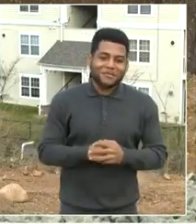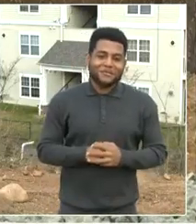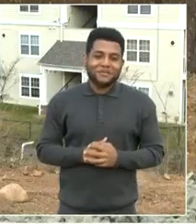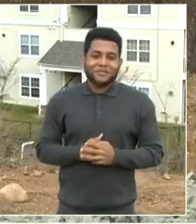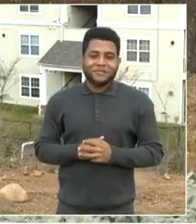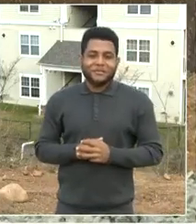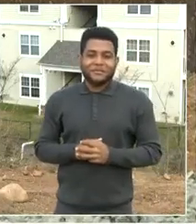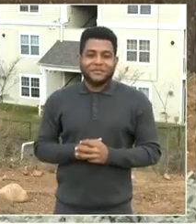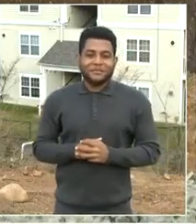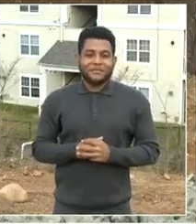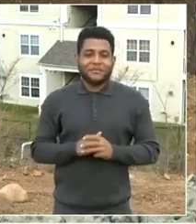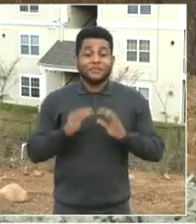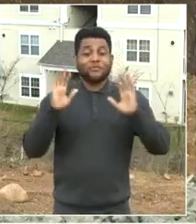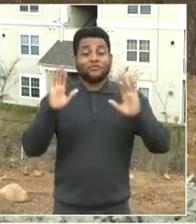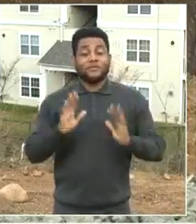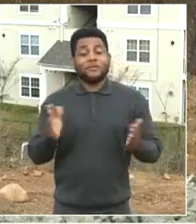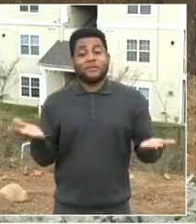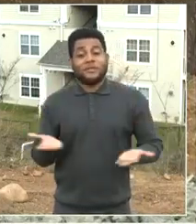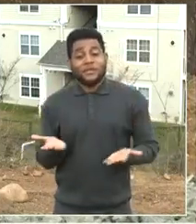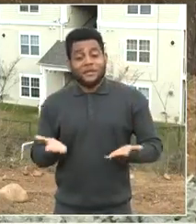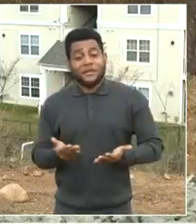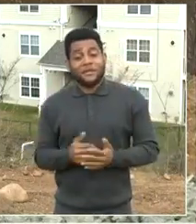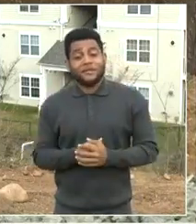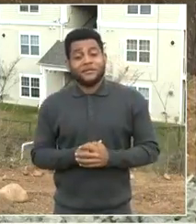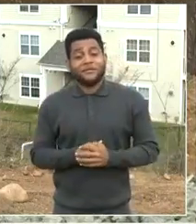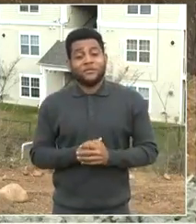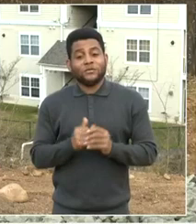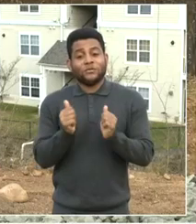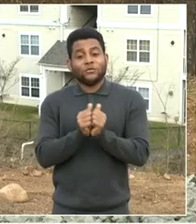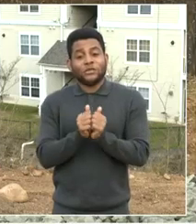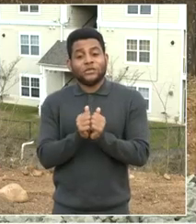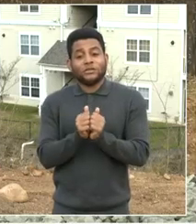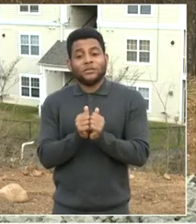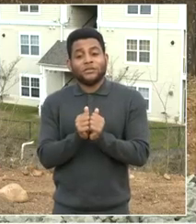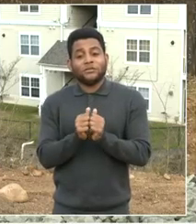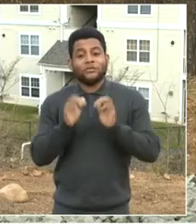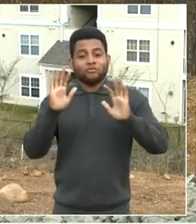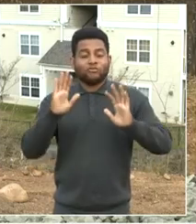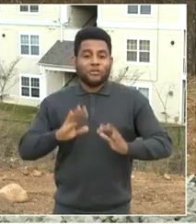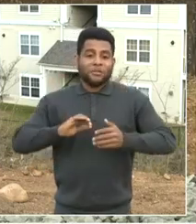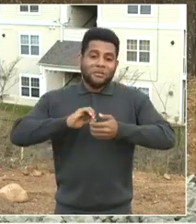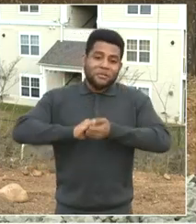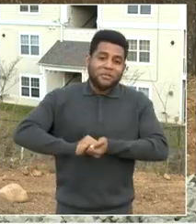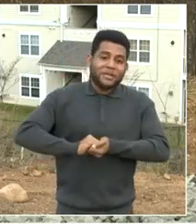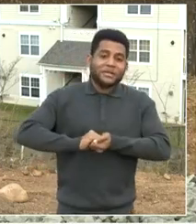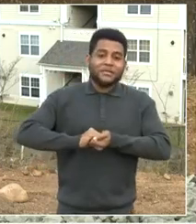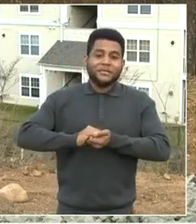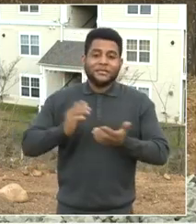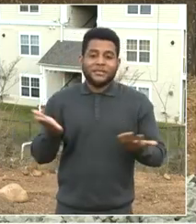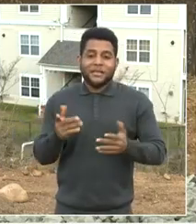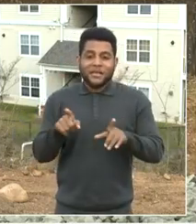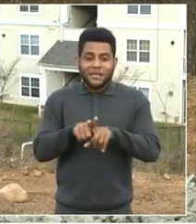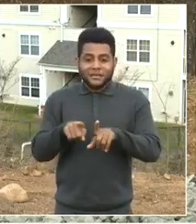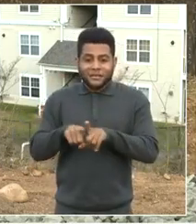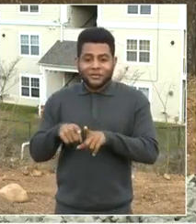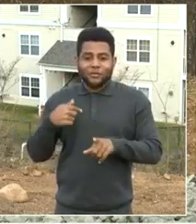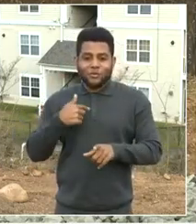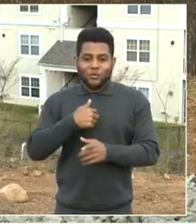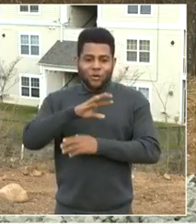It's great to be here at Skyland with one of our great partners here in this quest for affordable